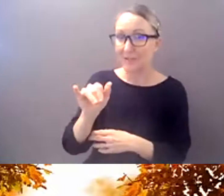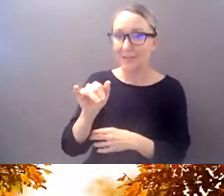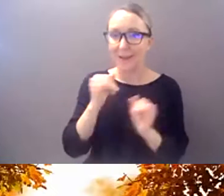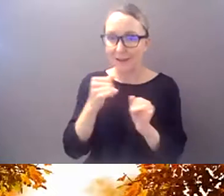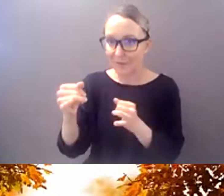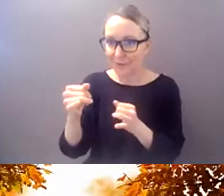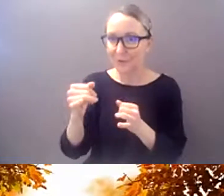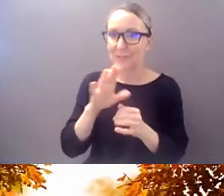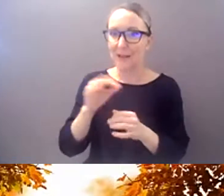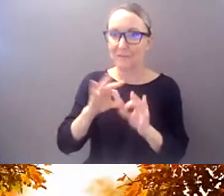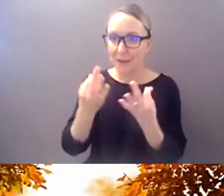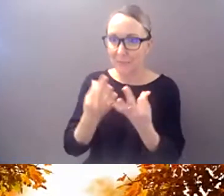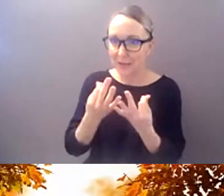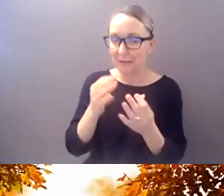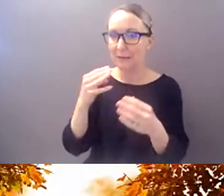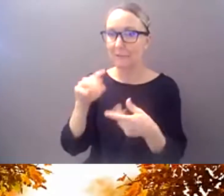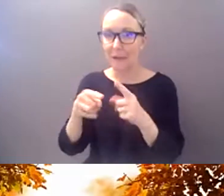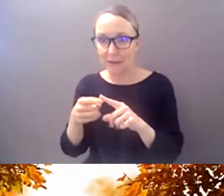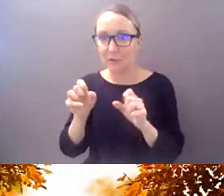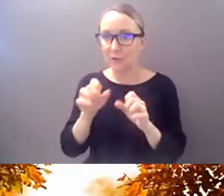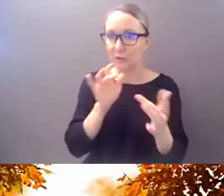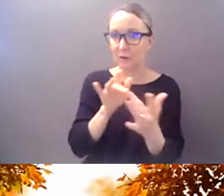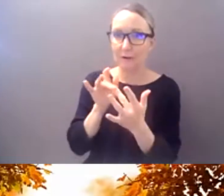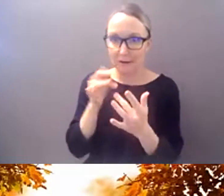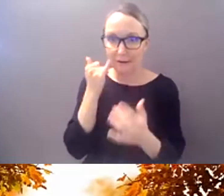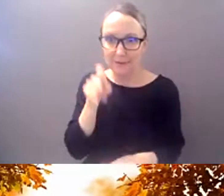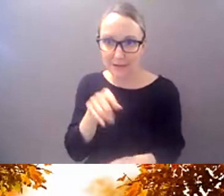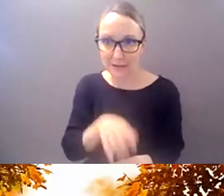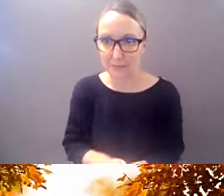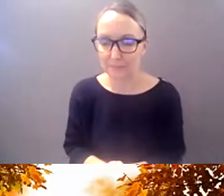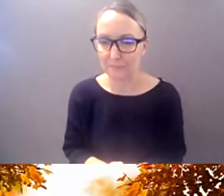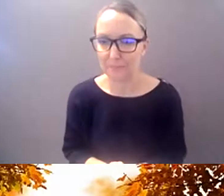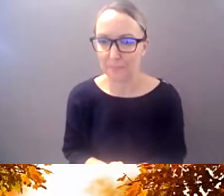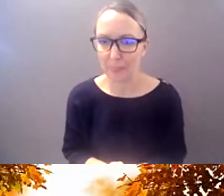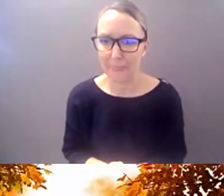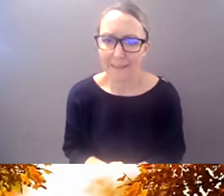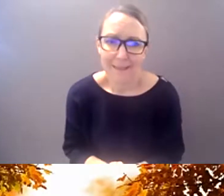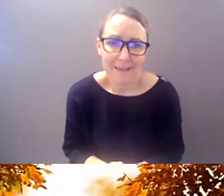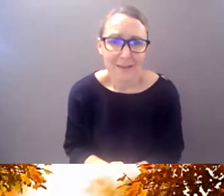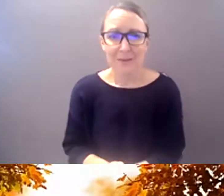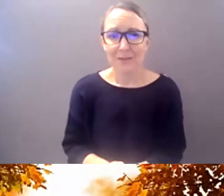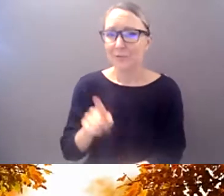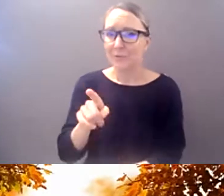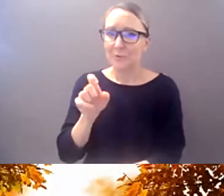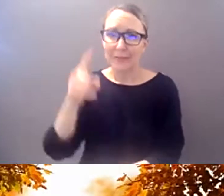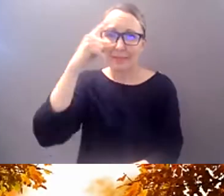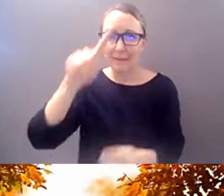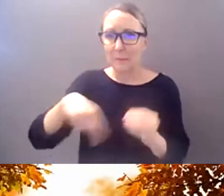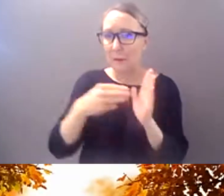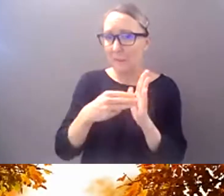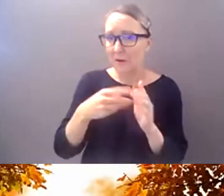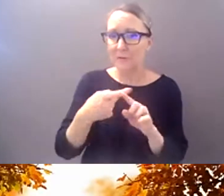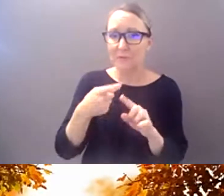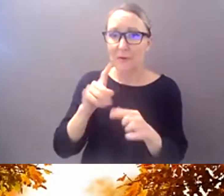could use and contact if they need services. So, I mean, I think you can think of models developed by First